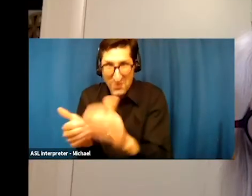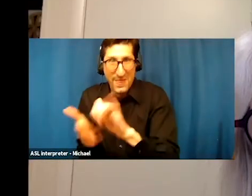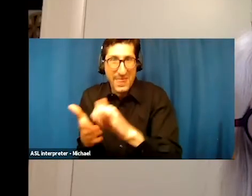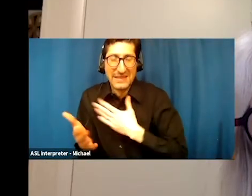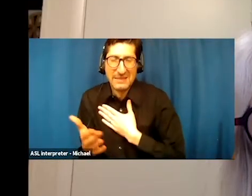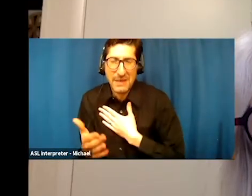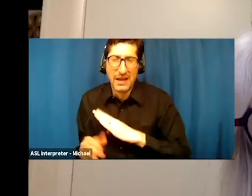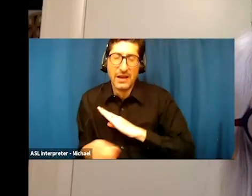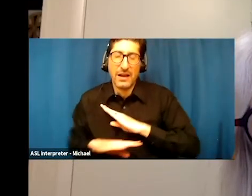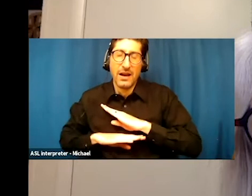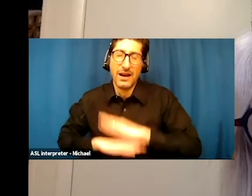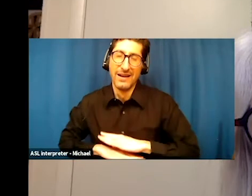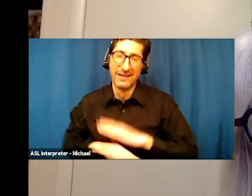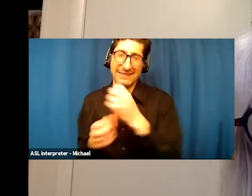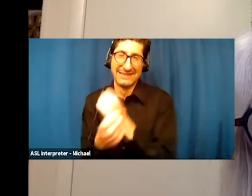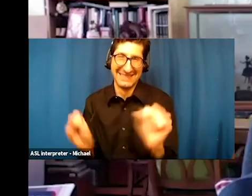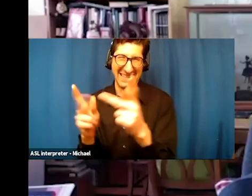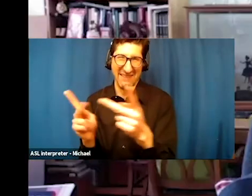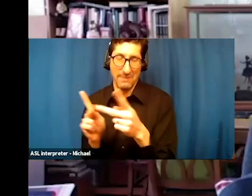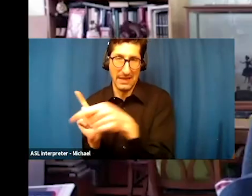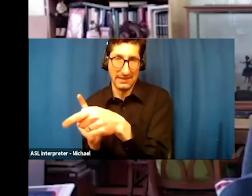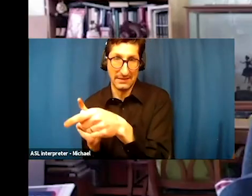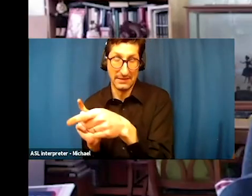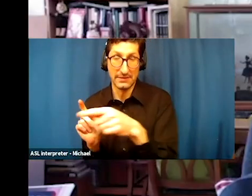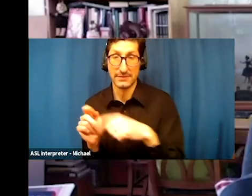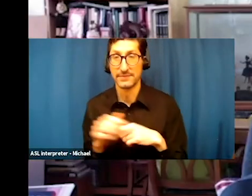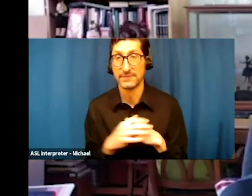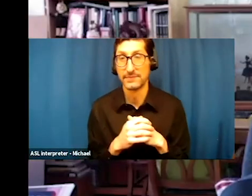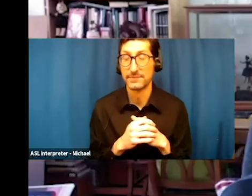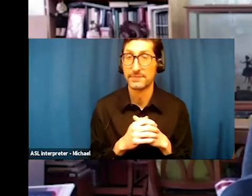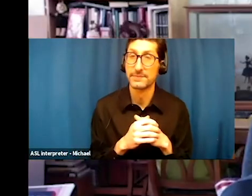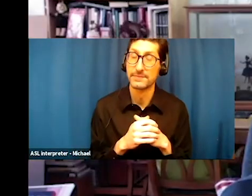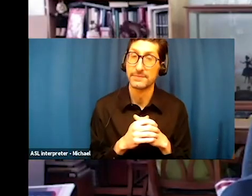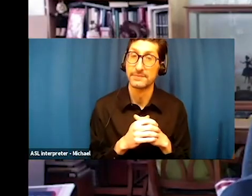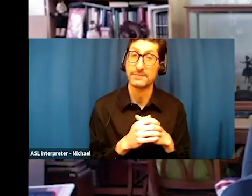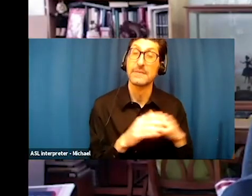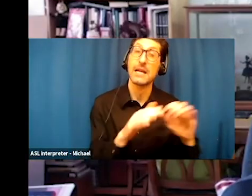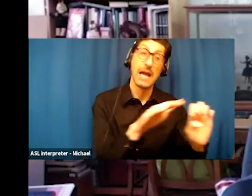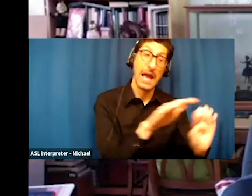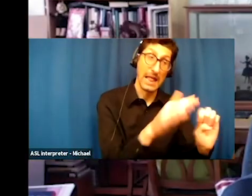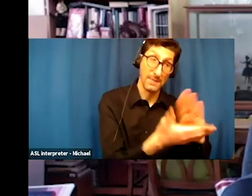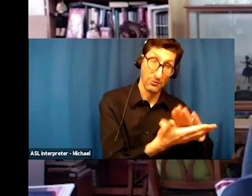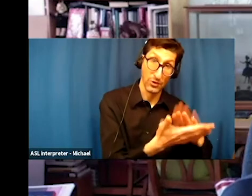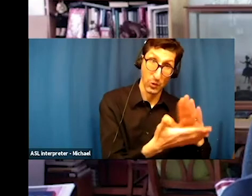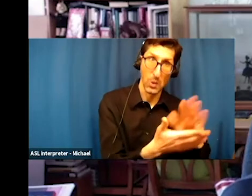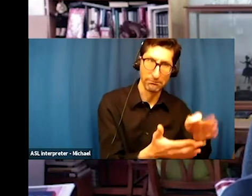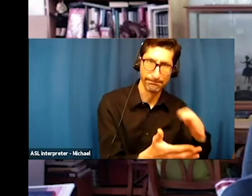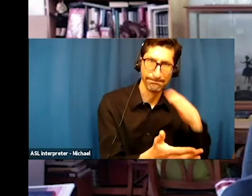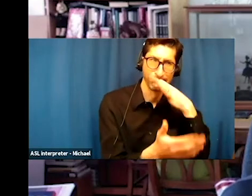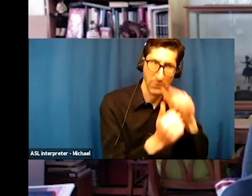but that is a, being good at art in elementary school and high school is a different thing than